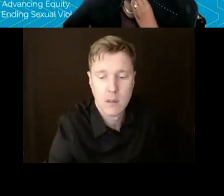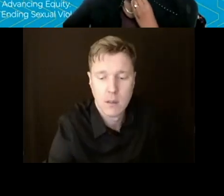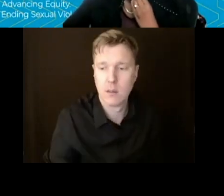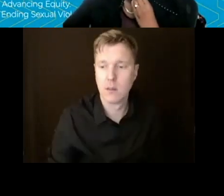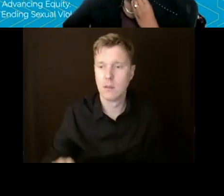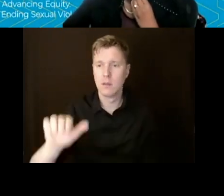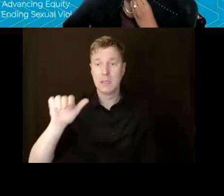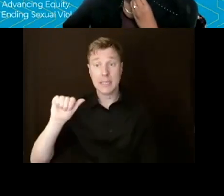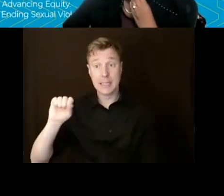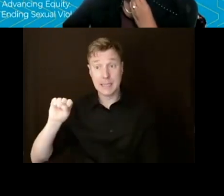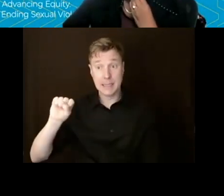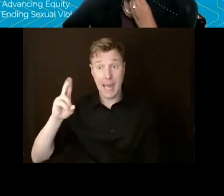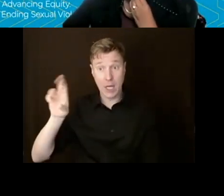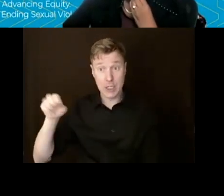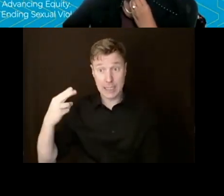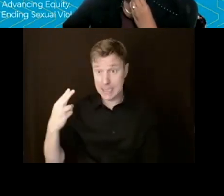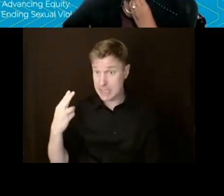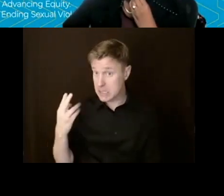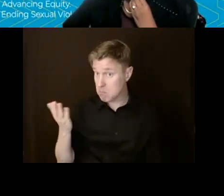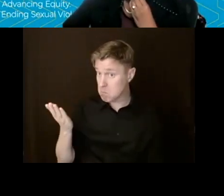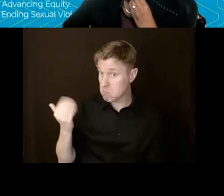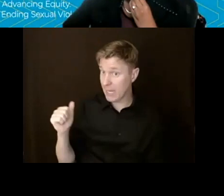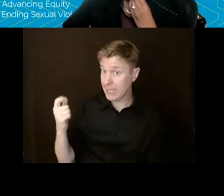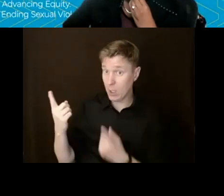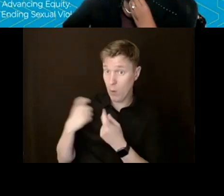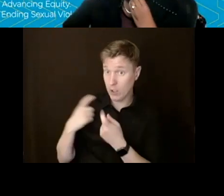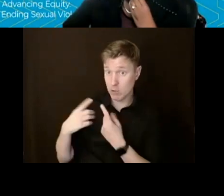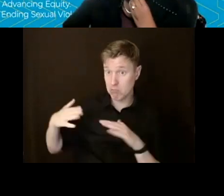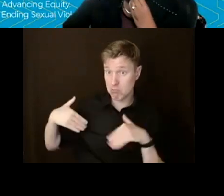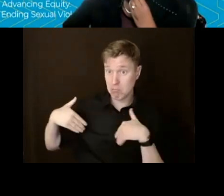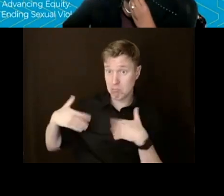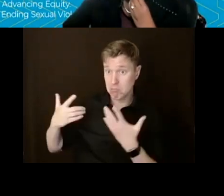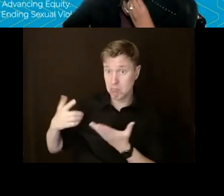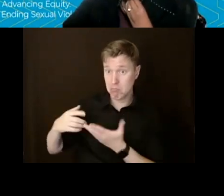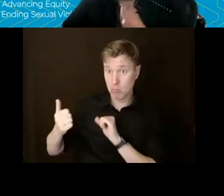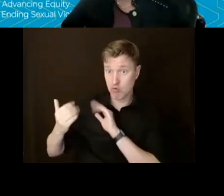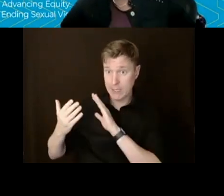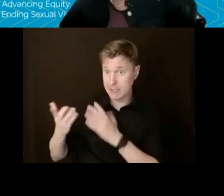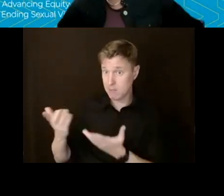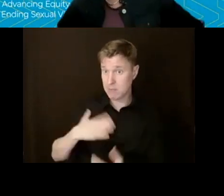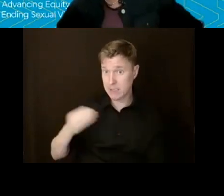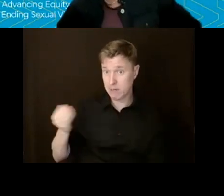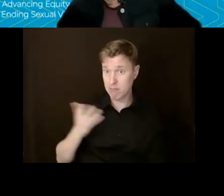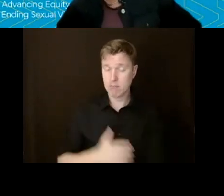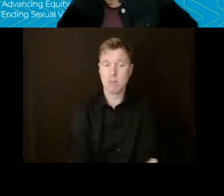if there's a question that you've seen that we haven't gotten to, maybe call that out for us.